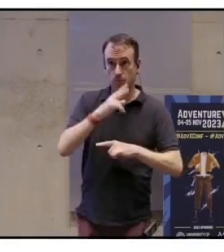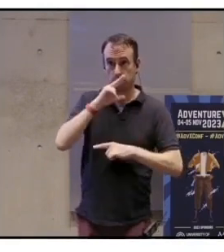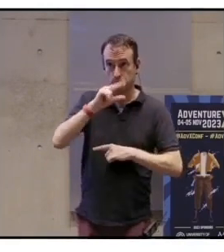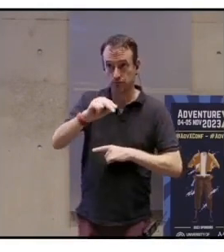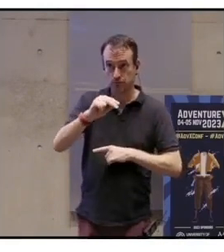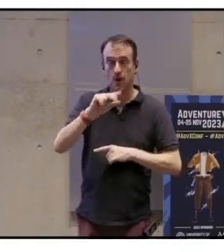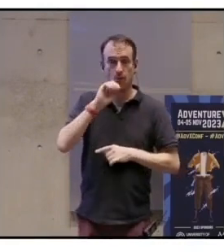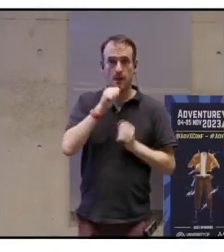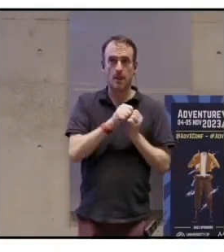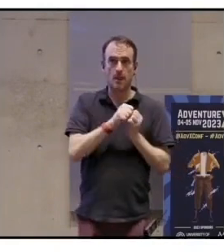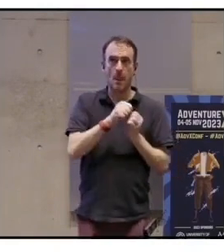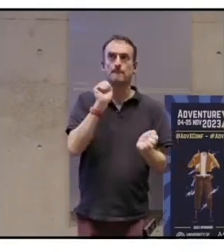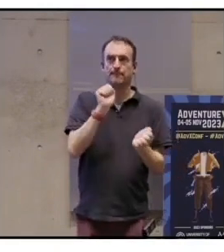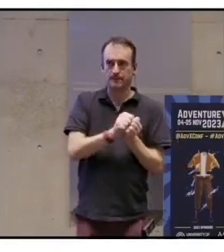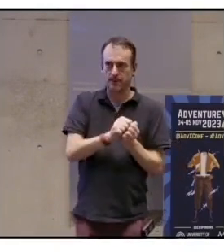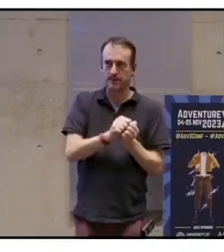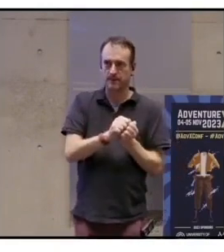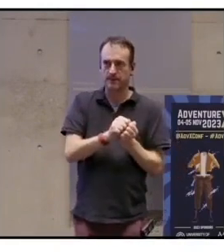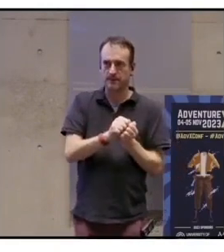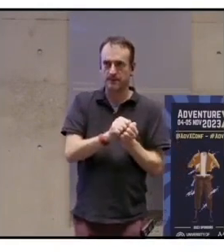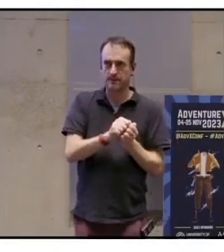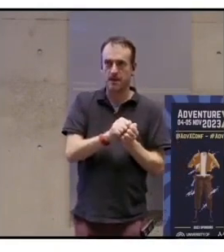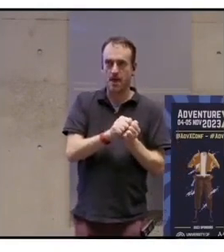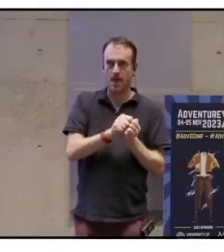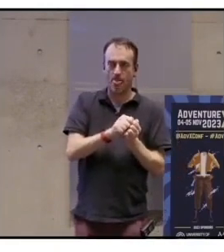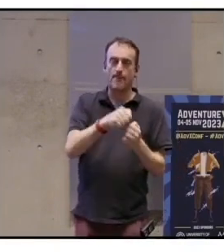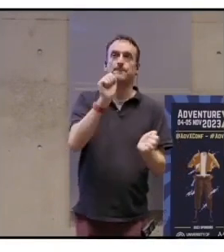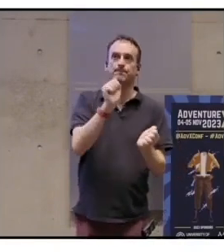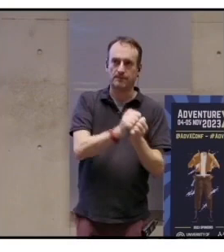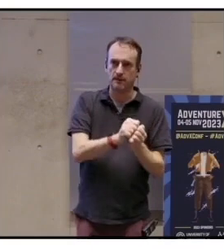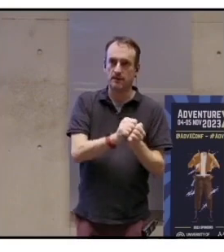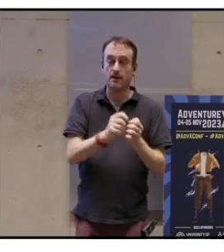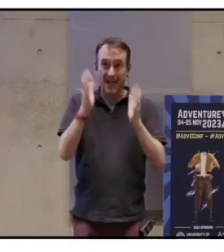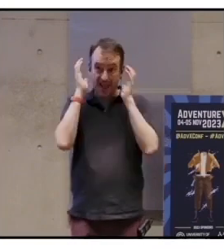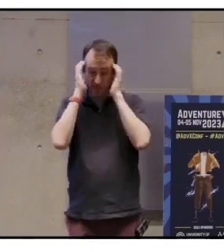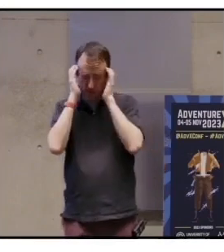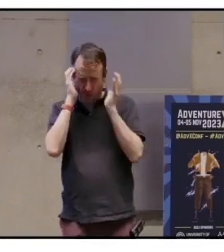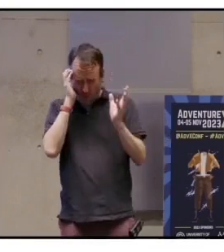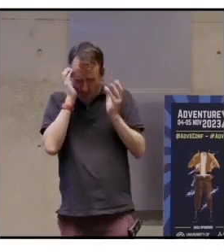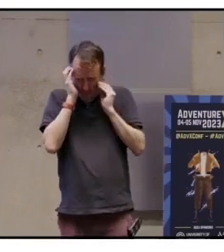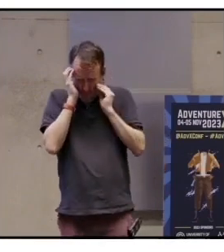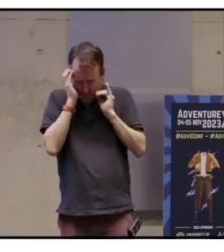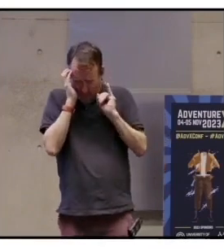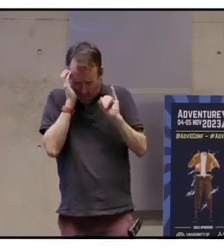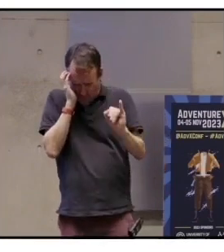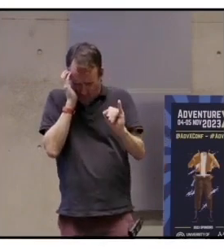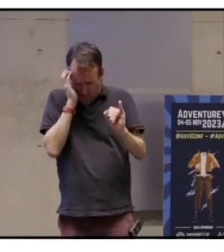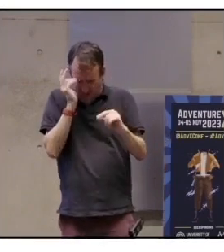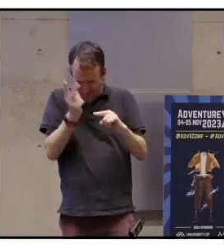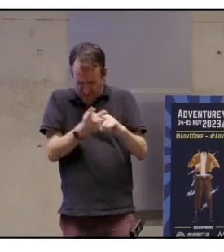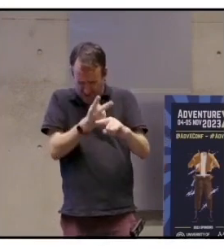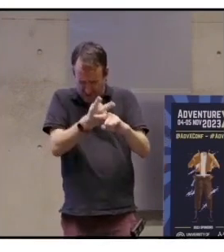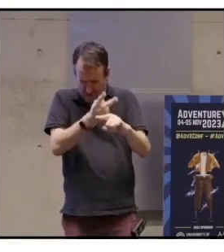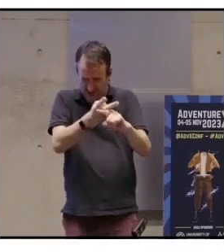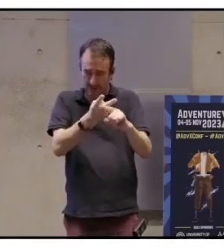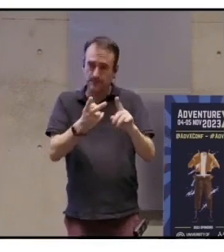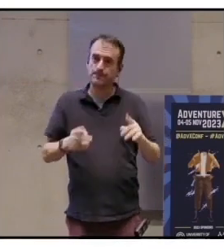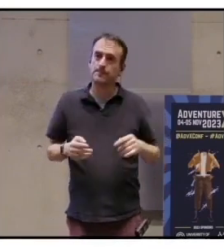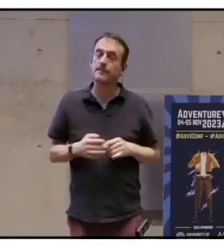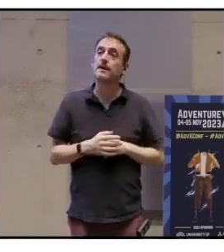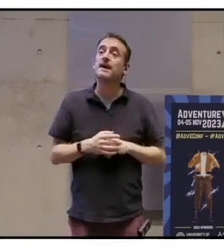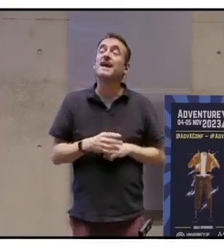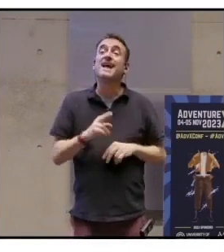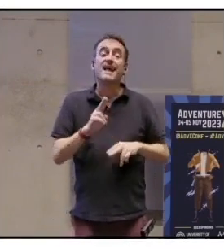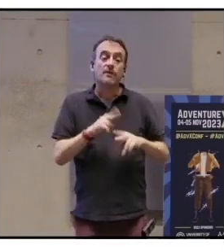a line, just, and again, it sounds awful in the headphones. If they're doing it consistently, it's often the sign of an inexperienced